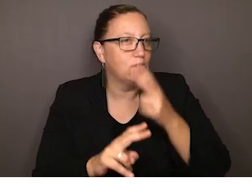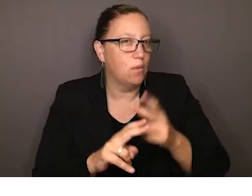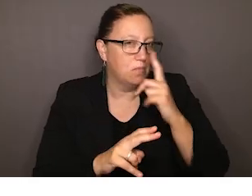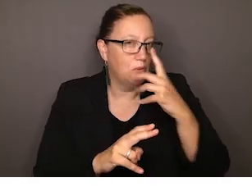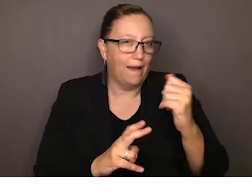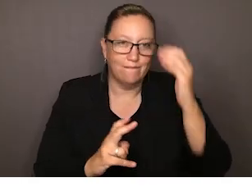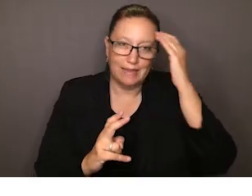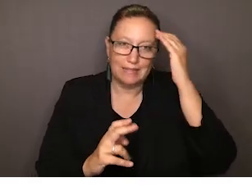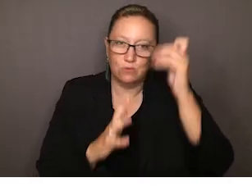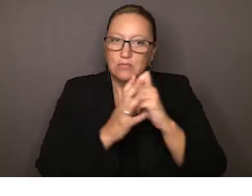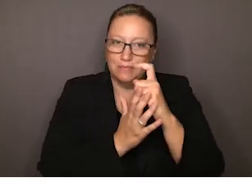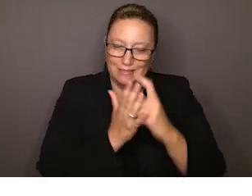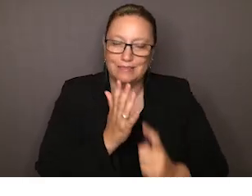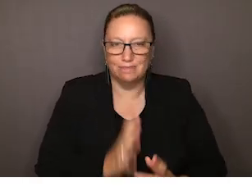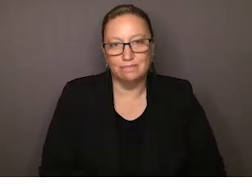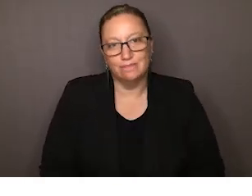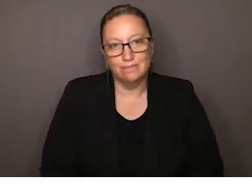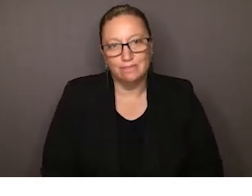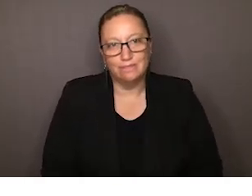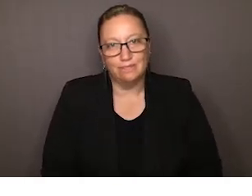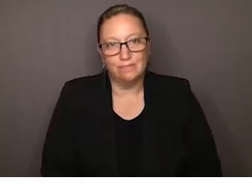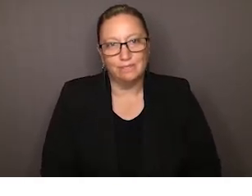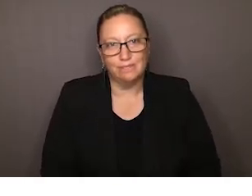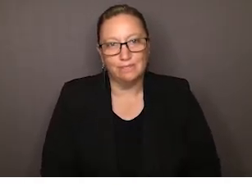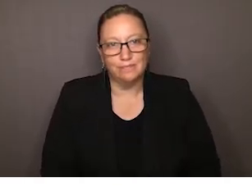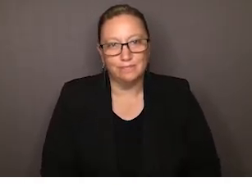for people with intellectual disability.